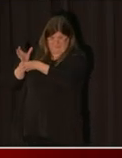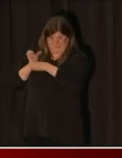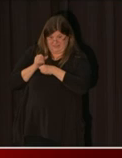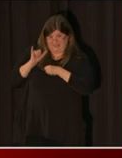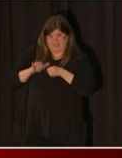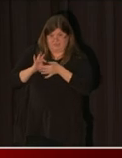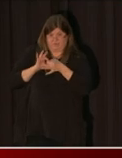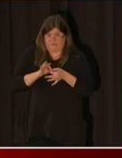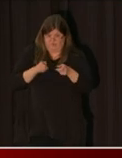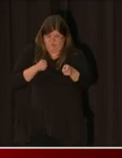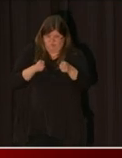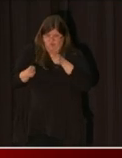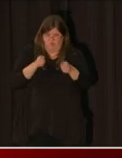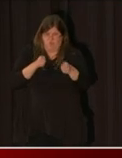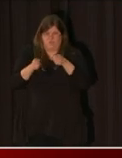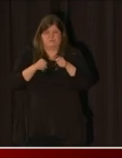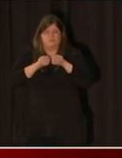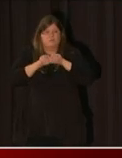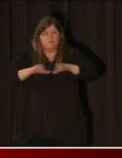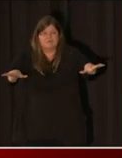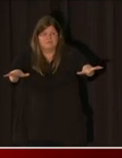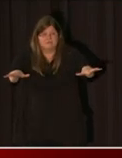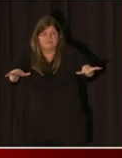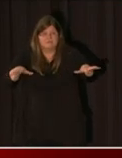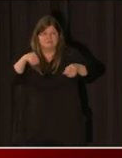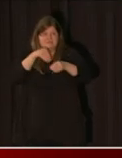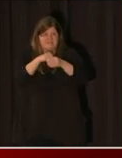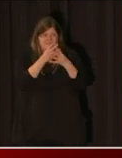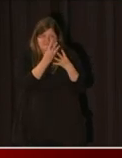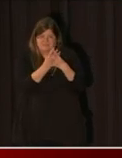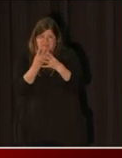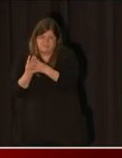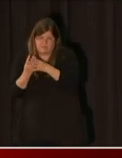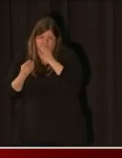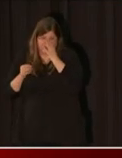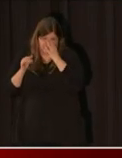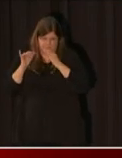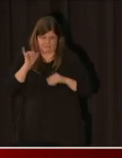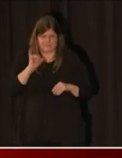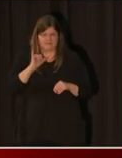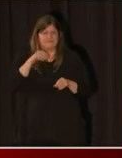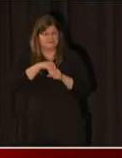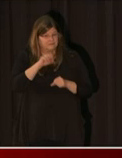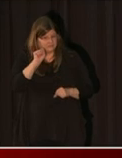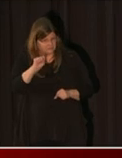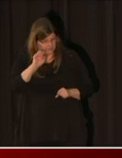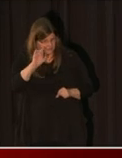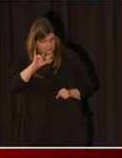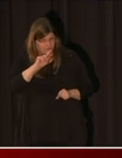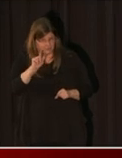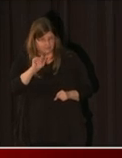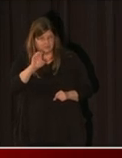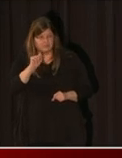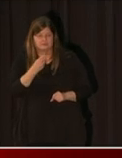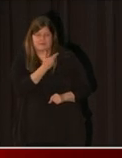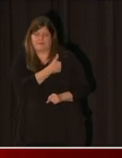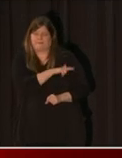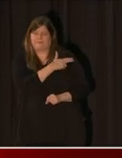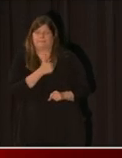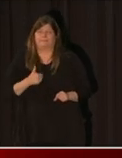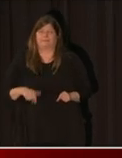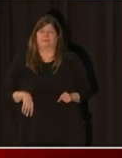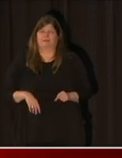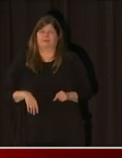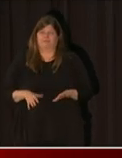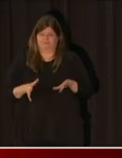at DOC and at St. Elizabeth's. Now I want to share some updates on